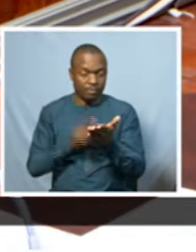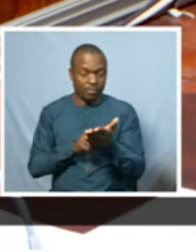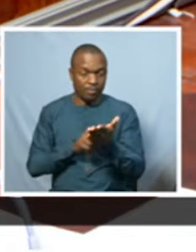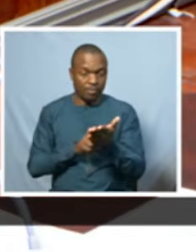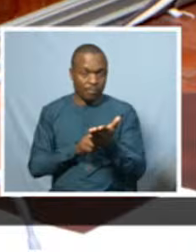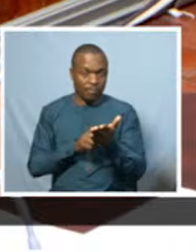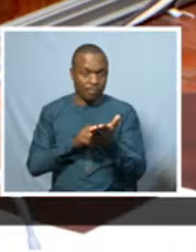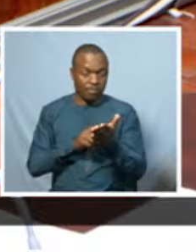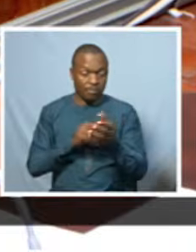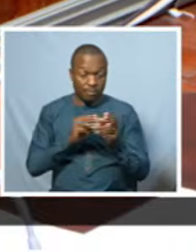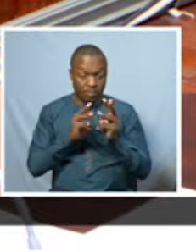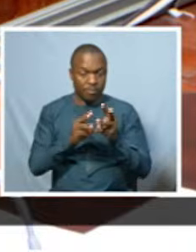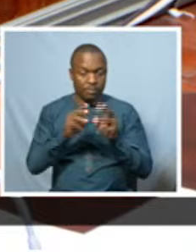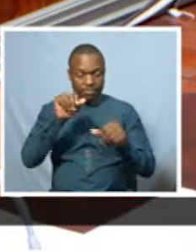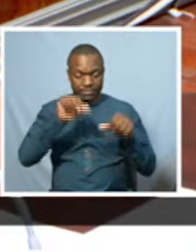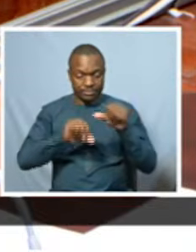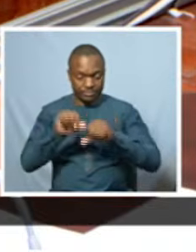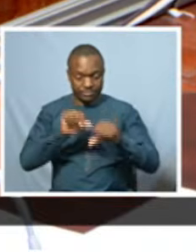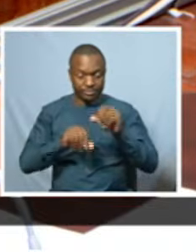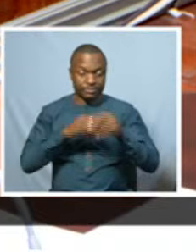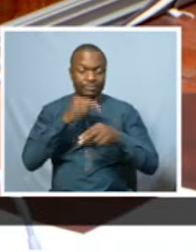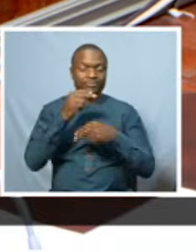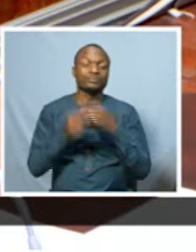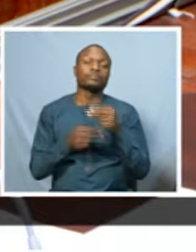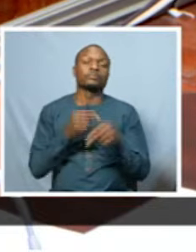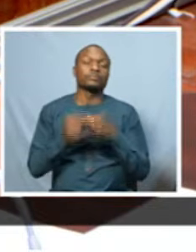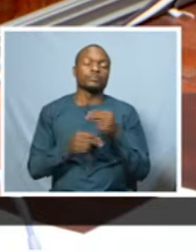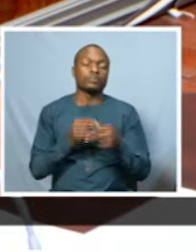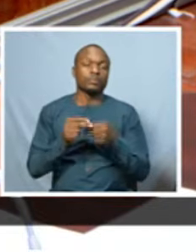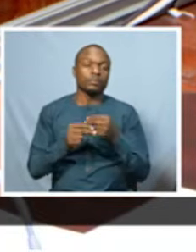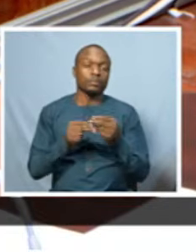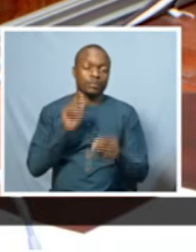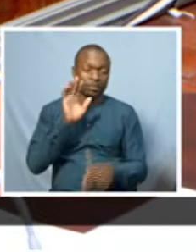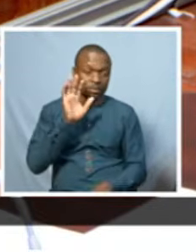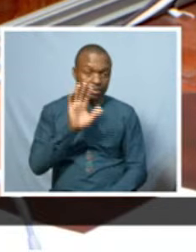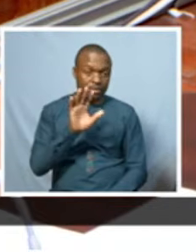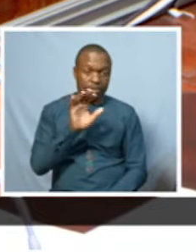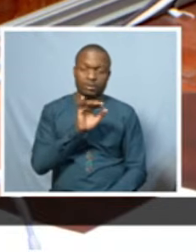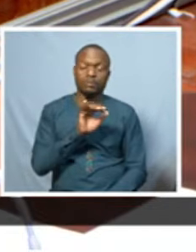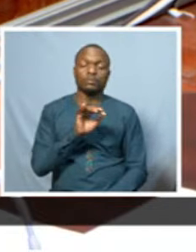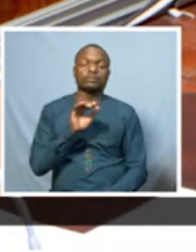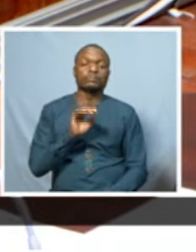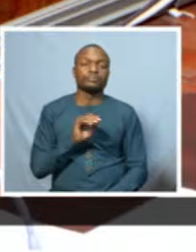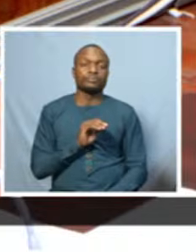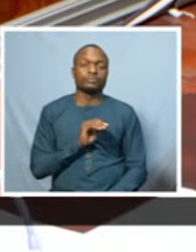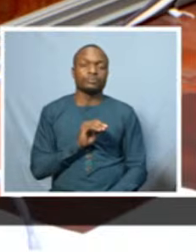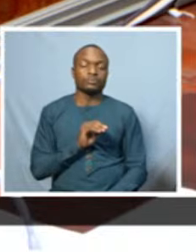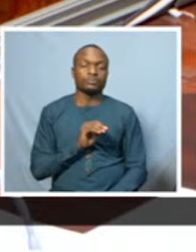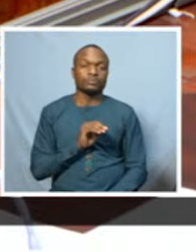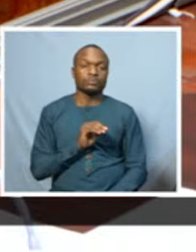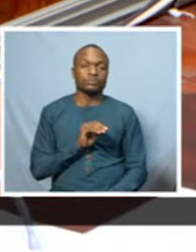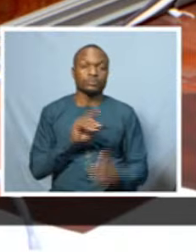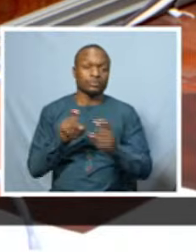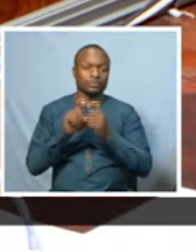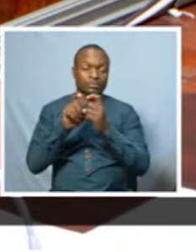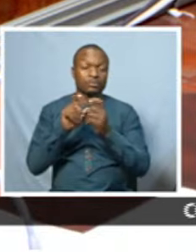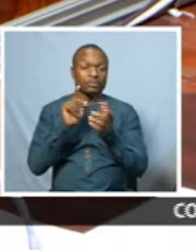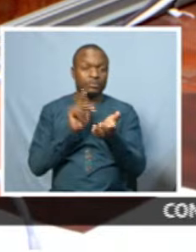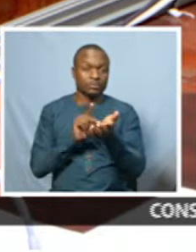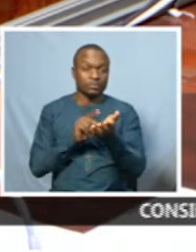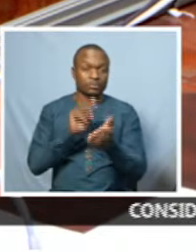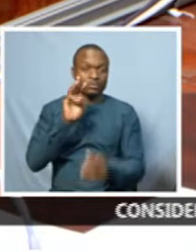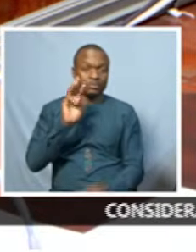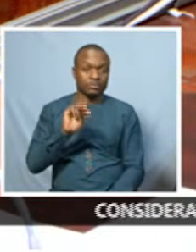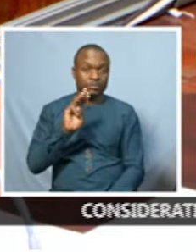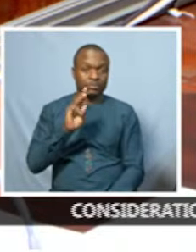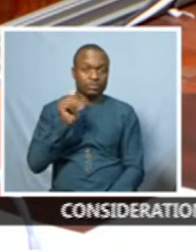for your assessment, then it's your standing. So, Dr. Mwanza, on account of